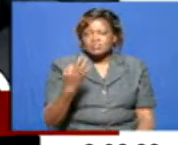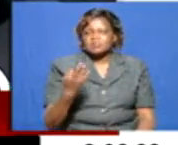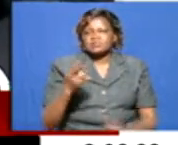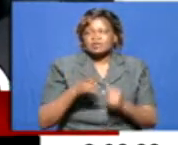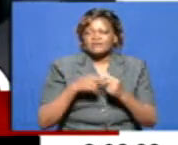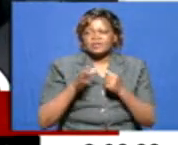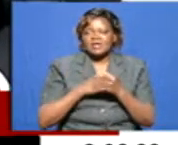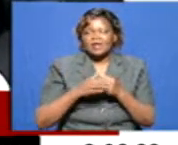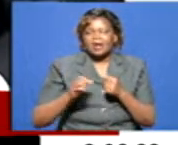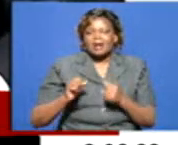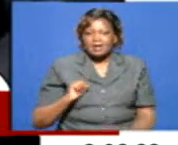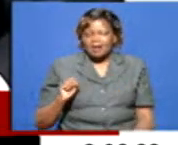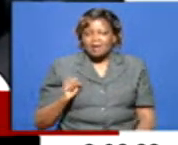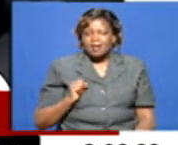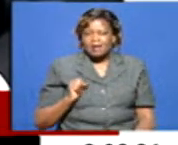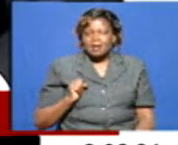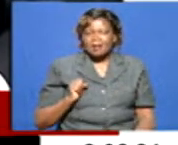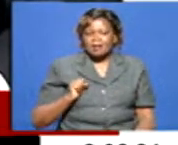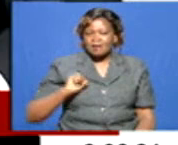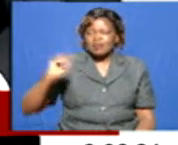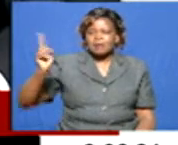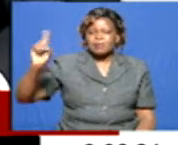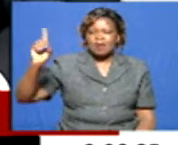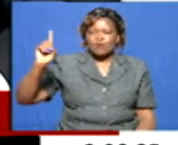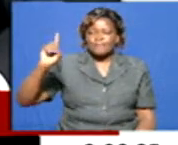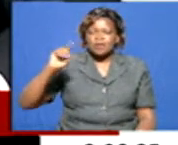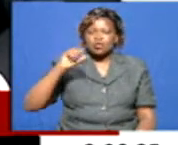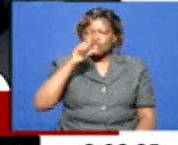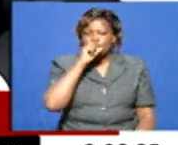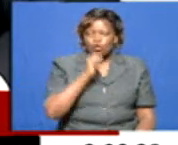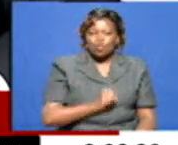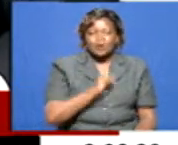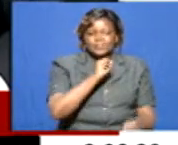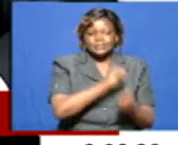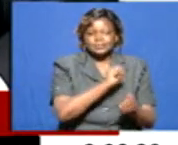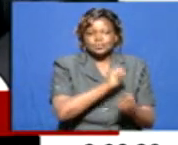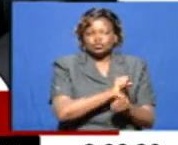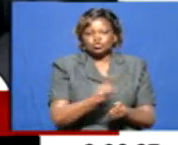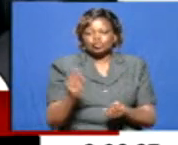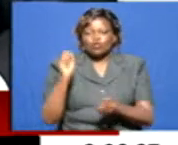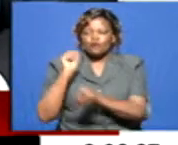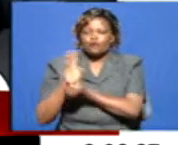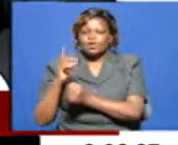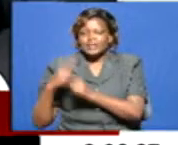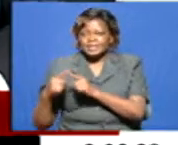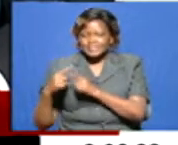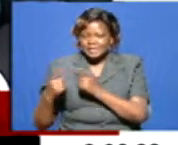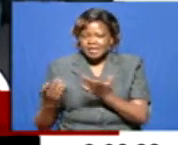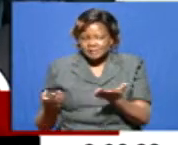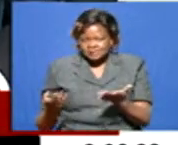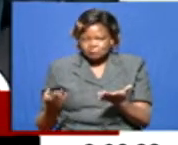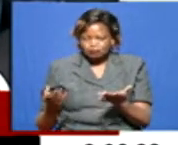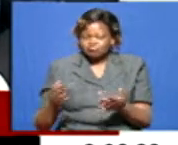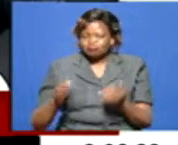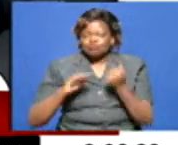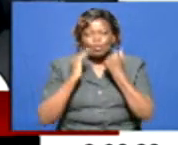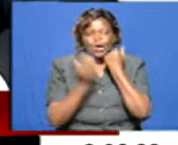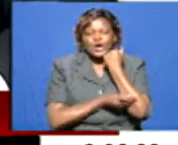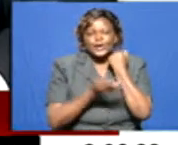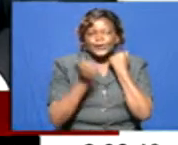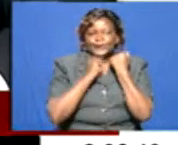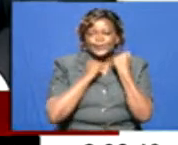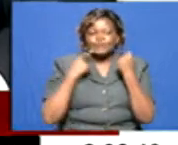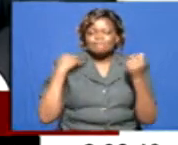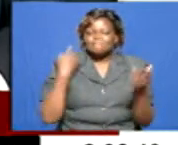2,379 girls in the city aged between 10 and 14 years got pregnant over the last